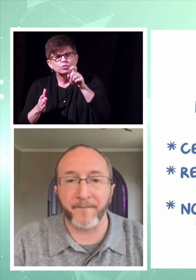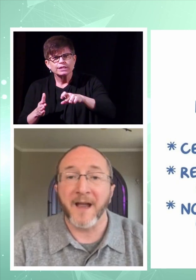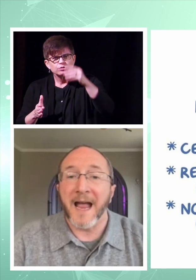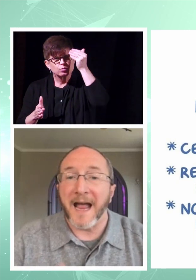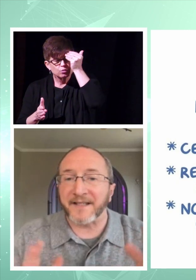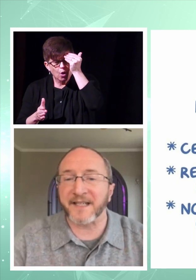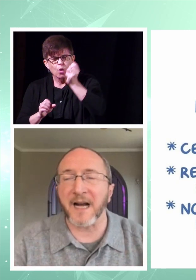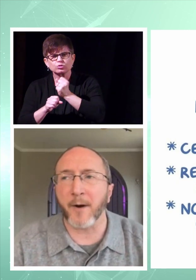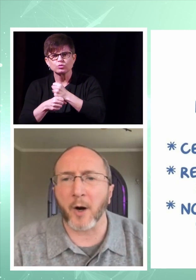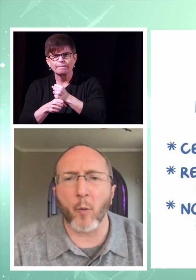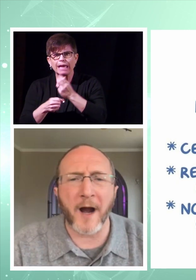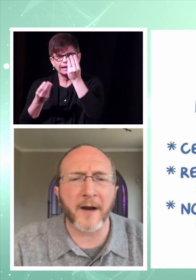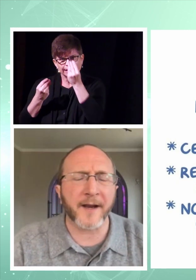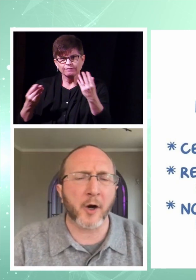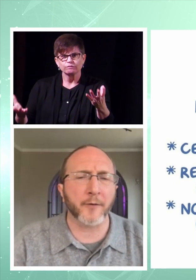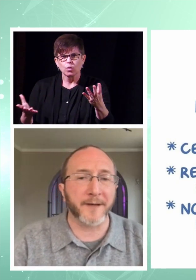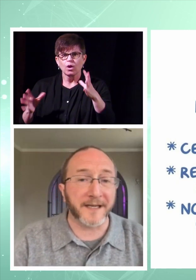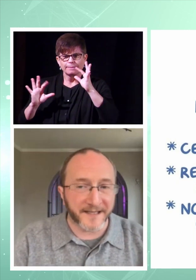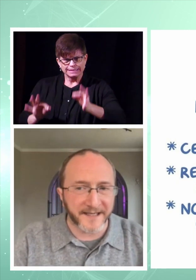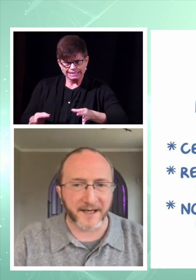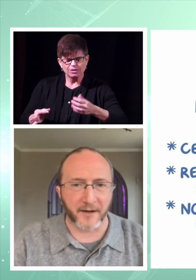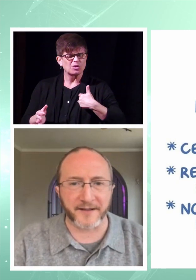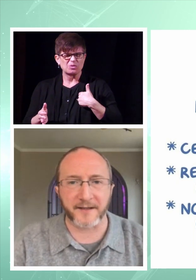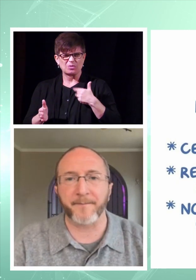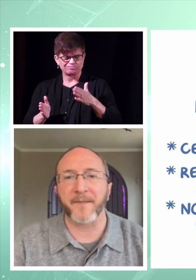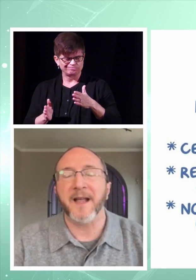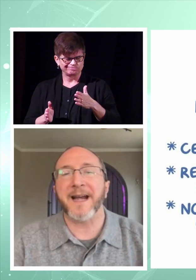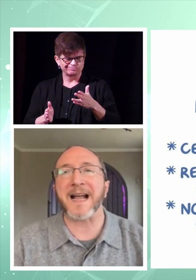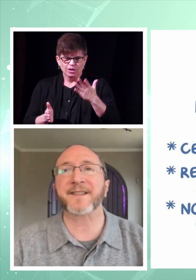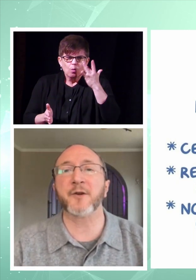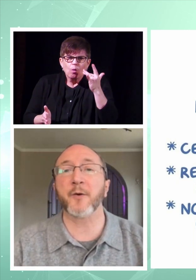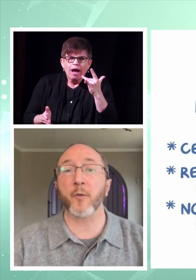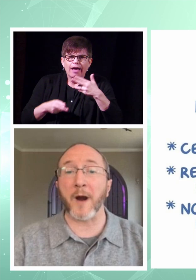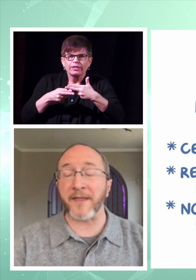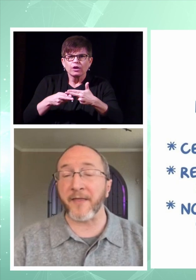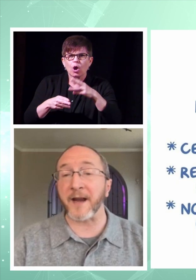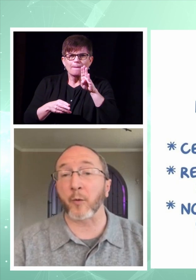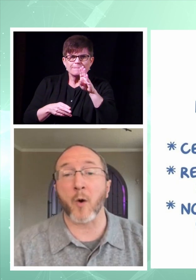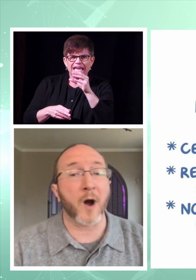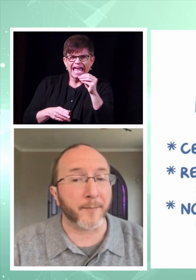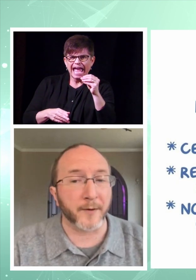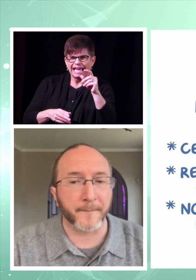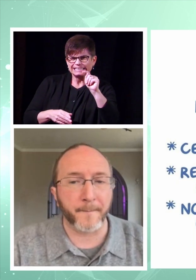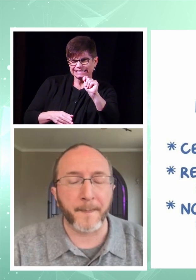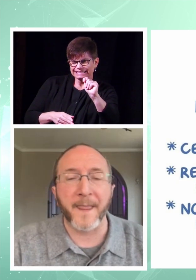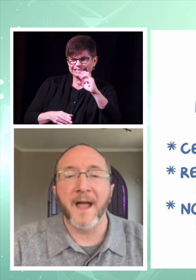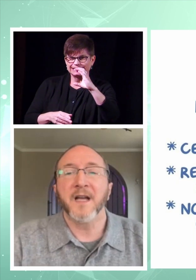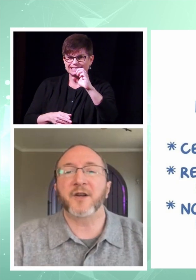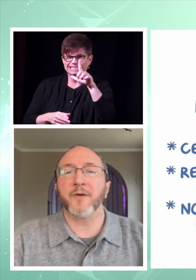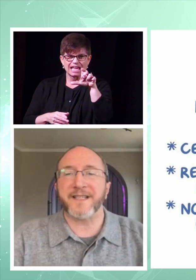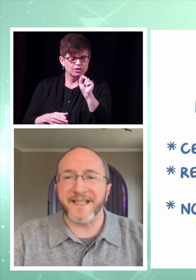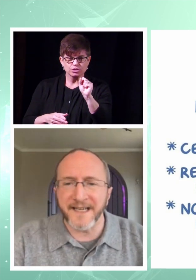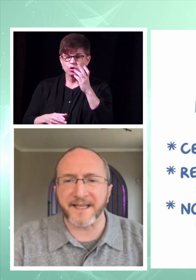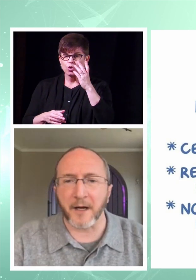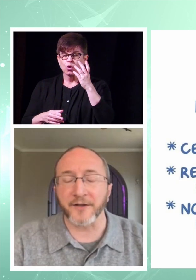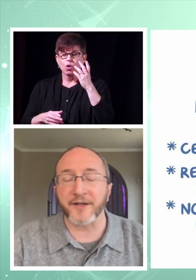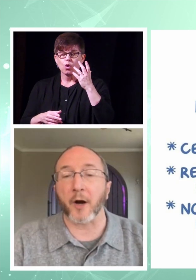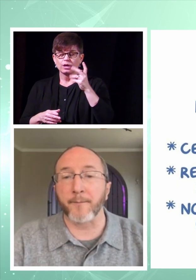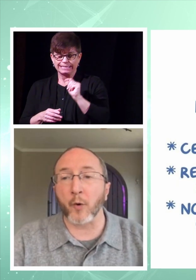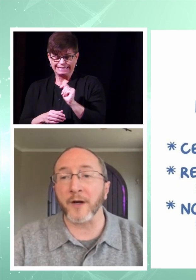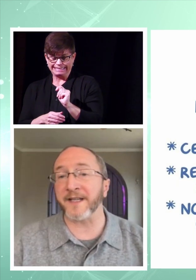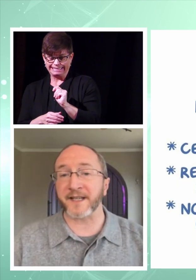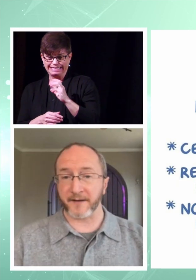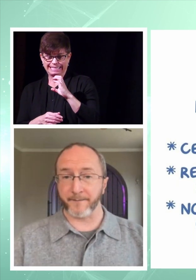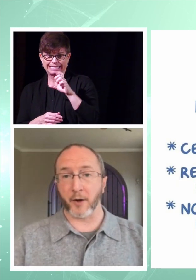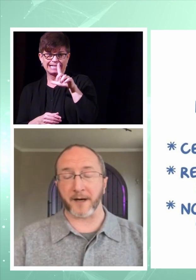decisions. As a sidebar, why are they called B and T cells? It has to do with the way that they grow up. So T cells